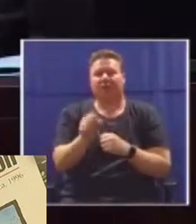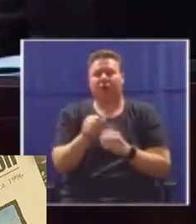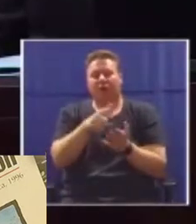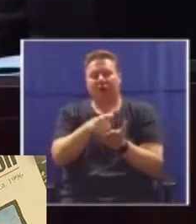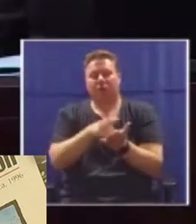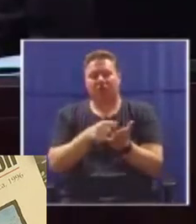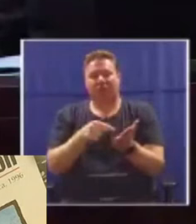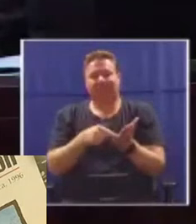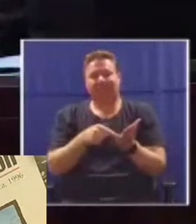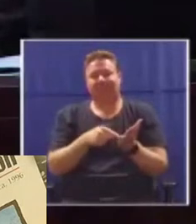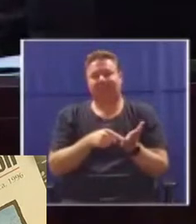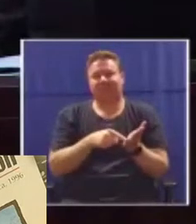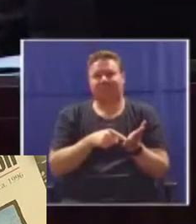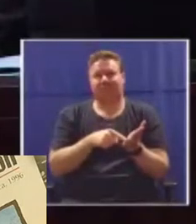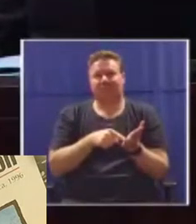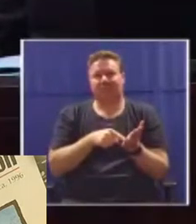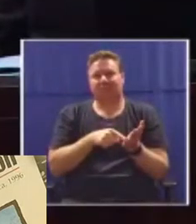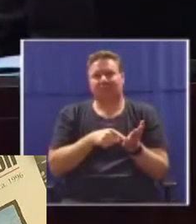legislation